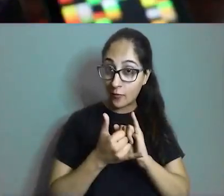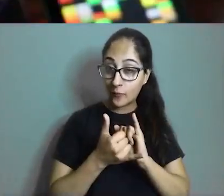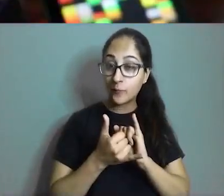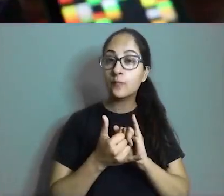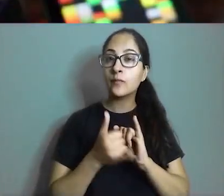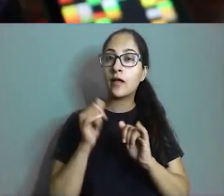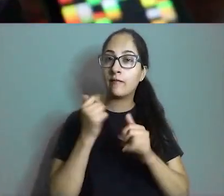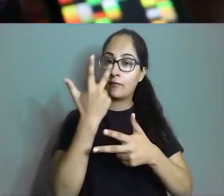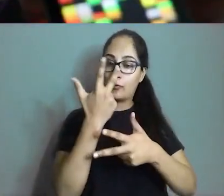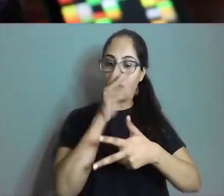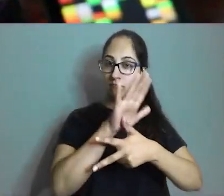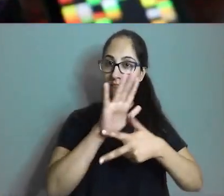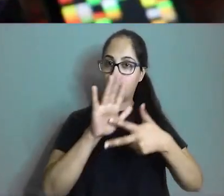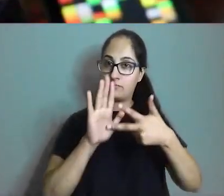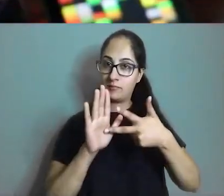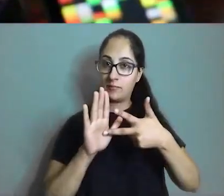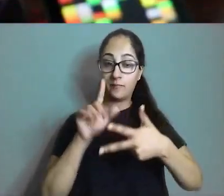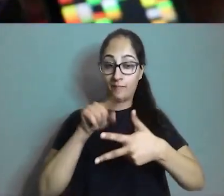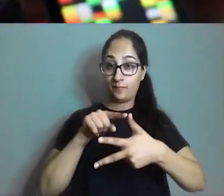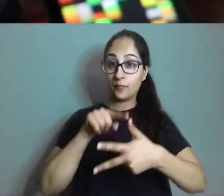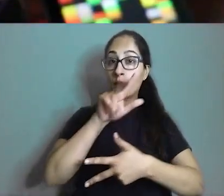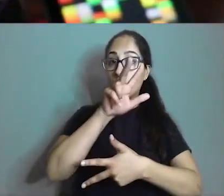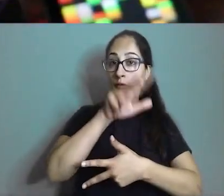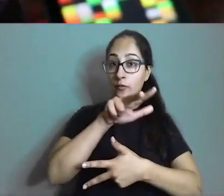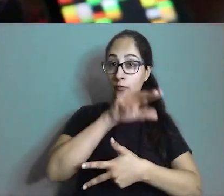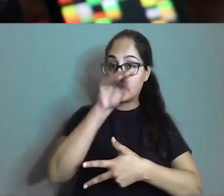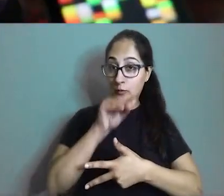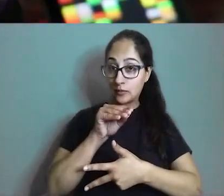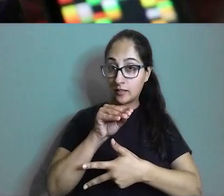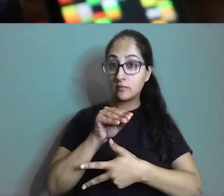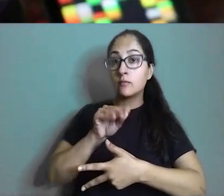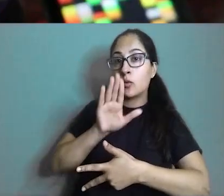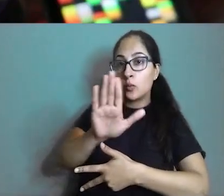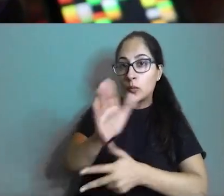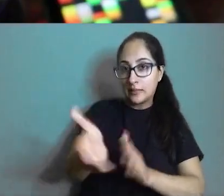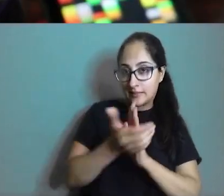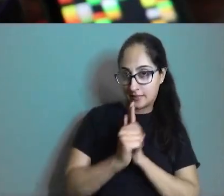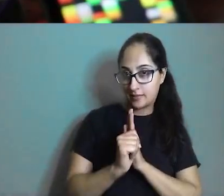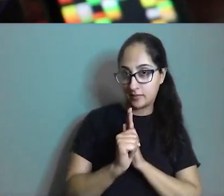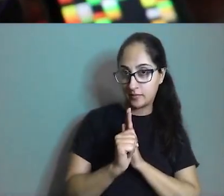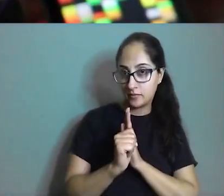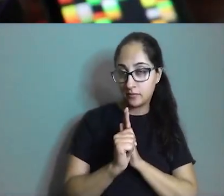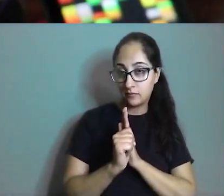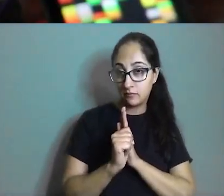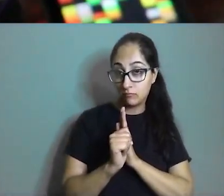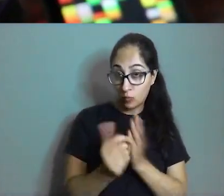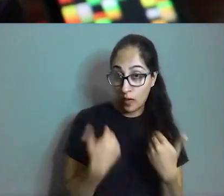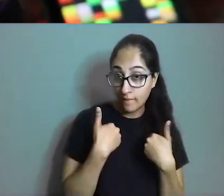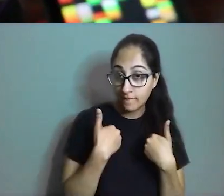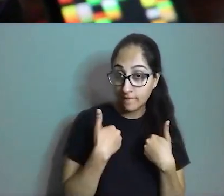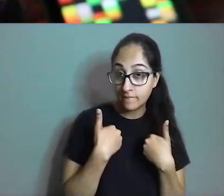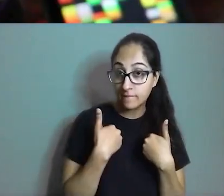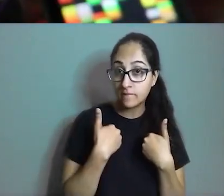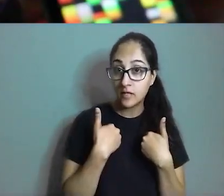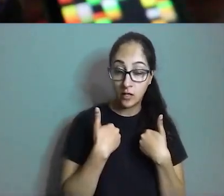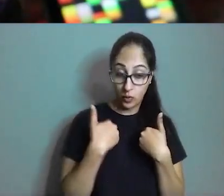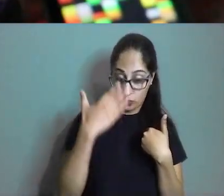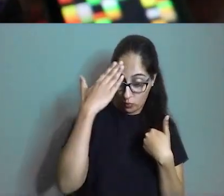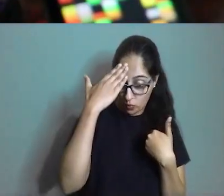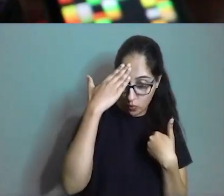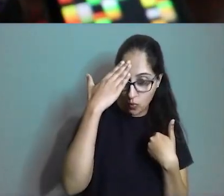a formula to how to make a living in the arts, and to me the formula is 33%,